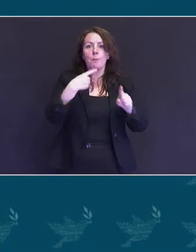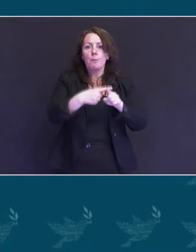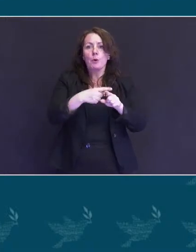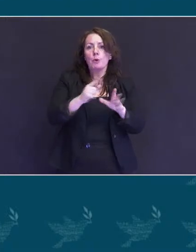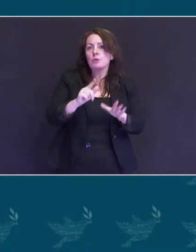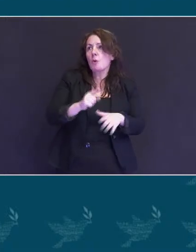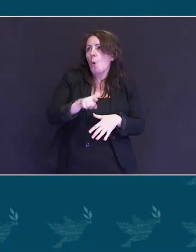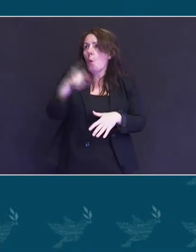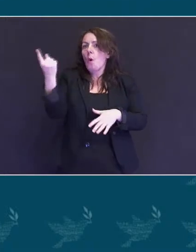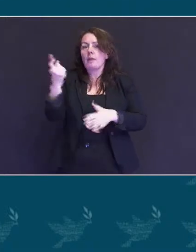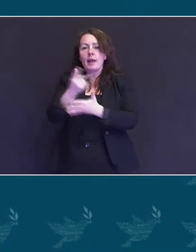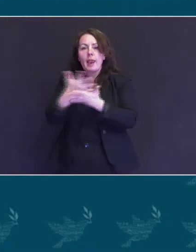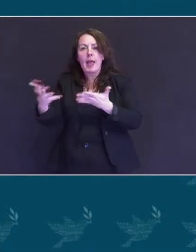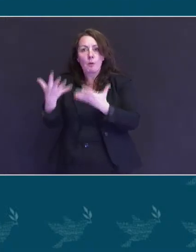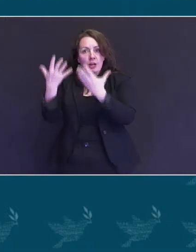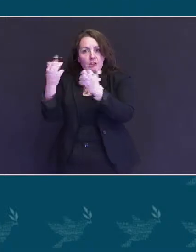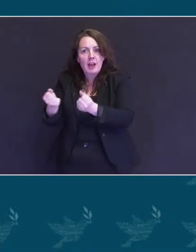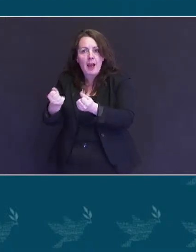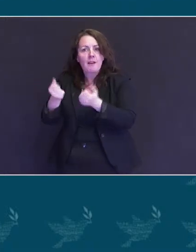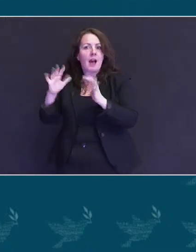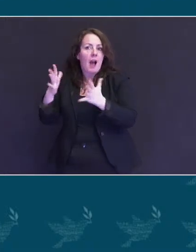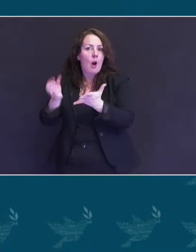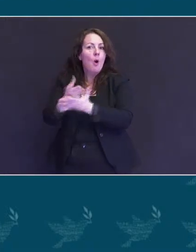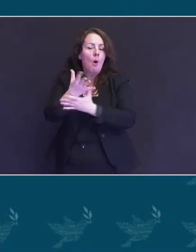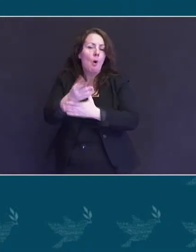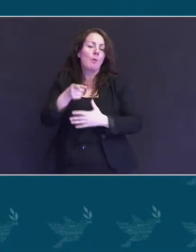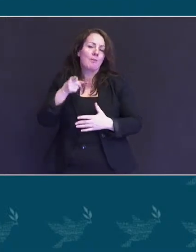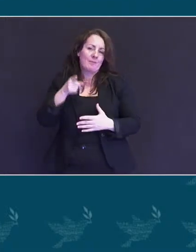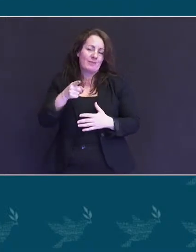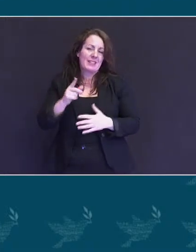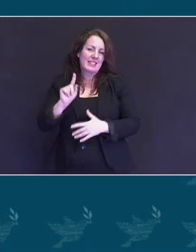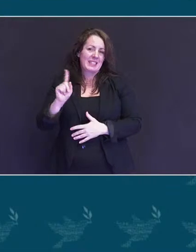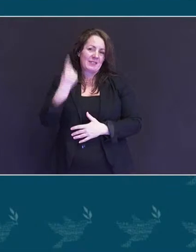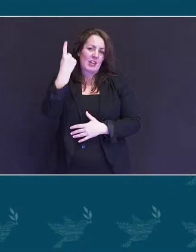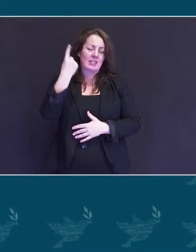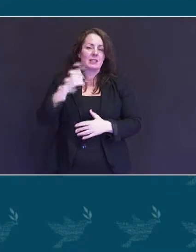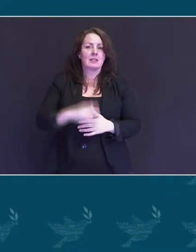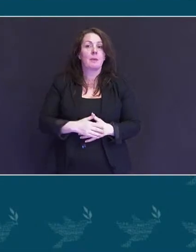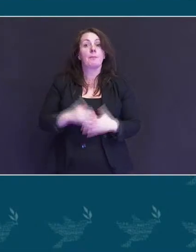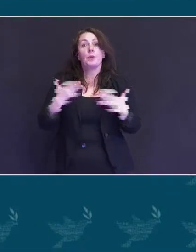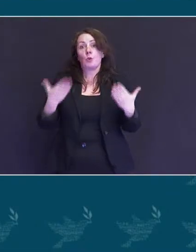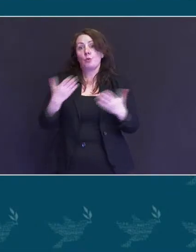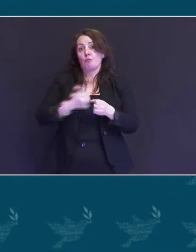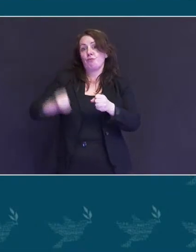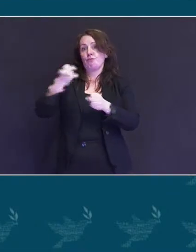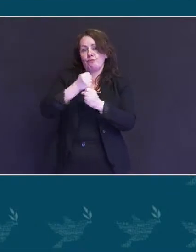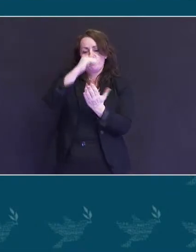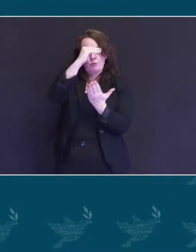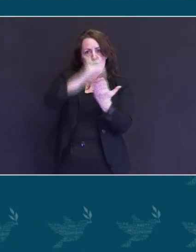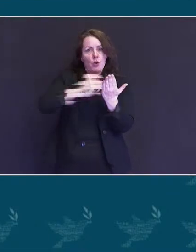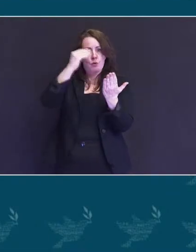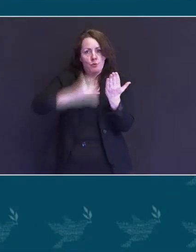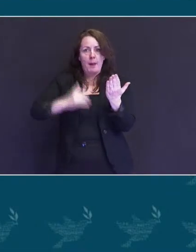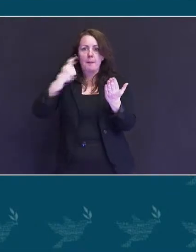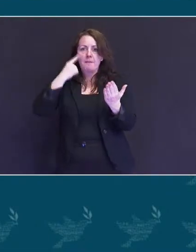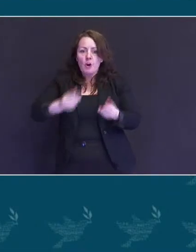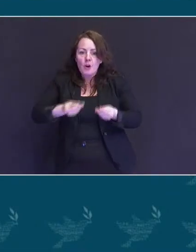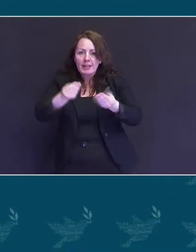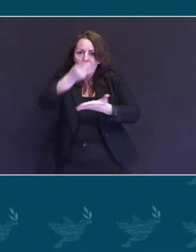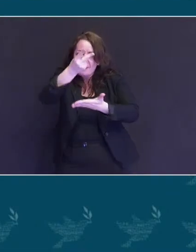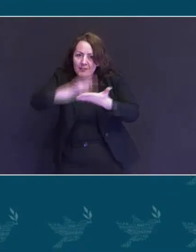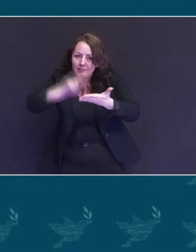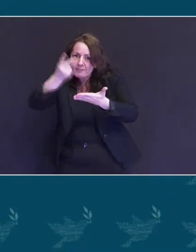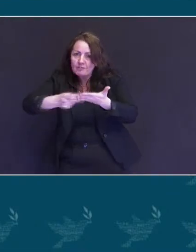undertaken the program on primary school reading improvement program, which was mainly